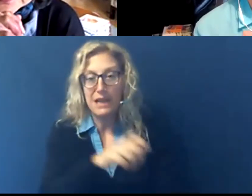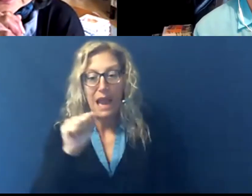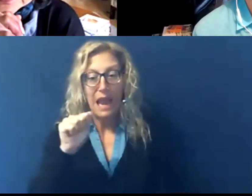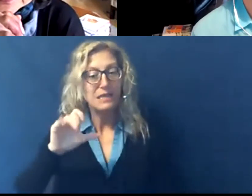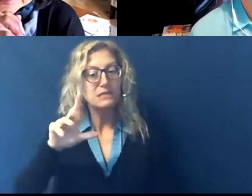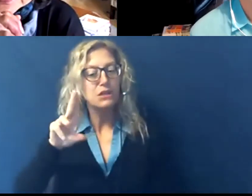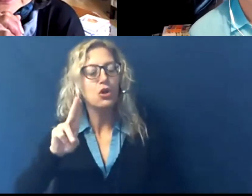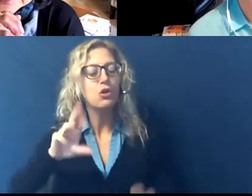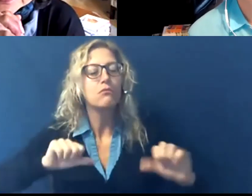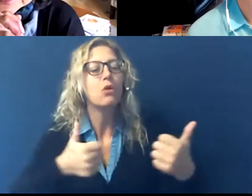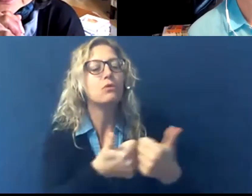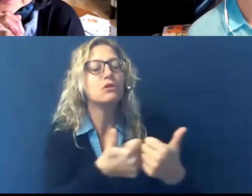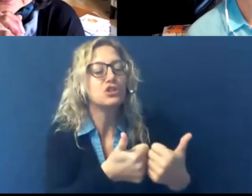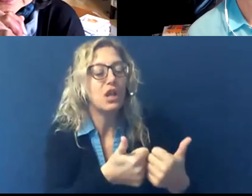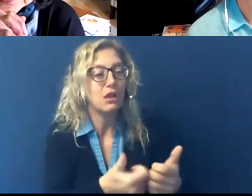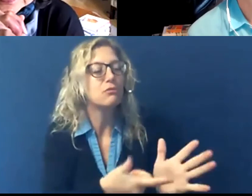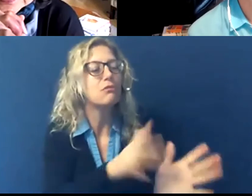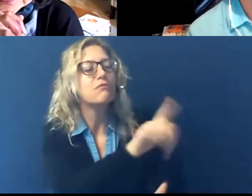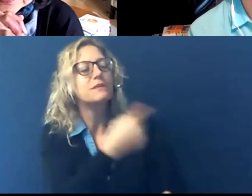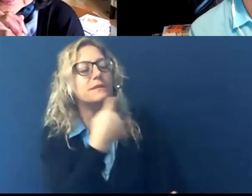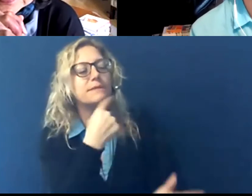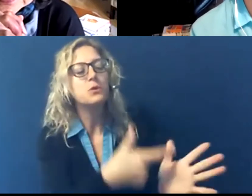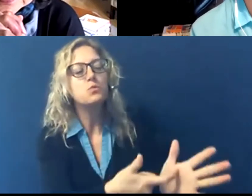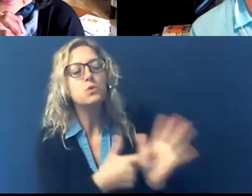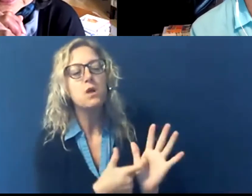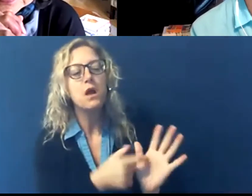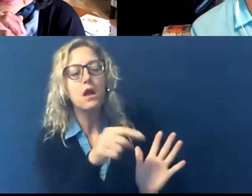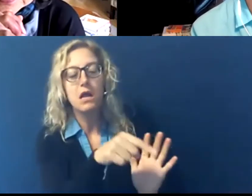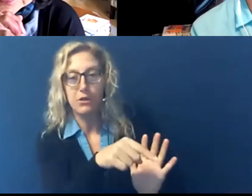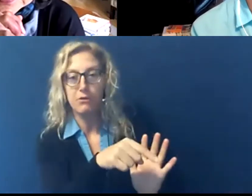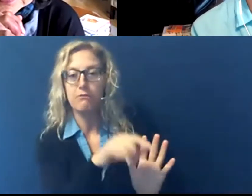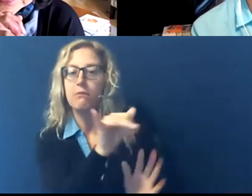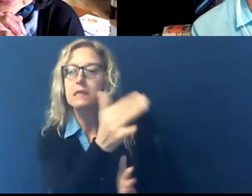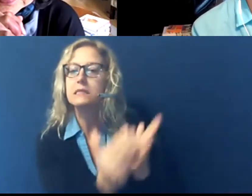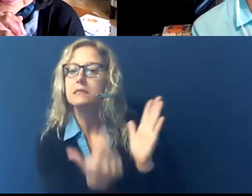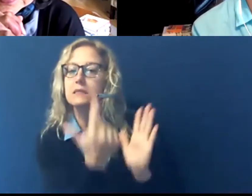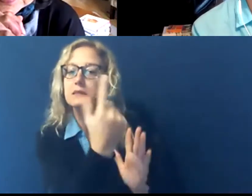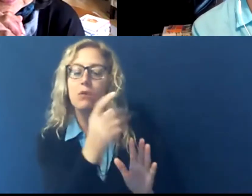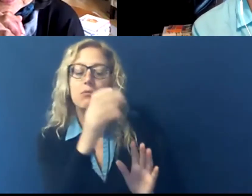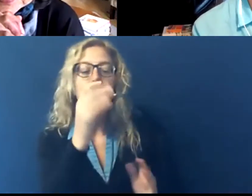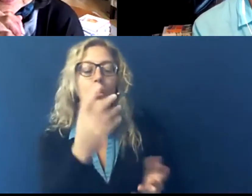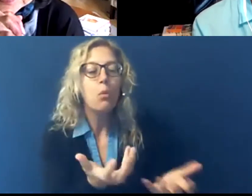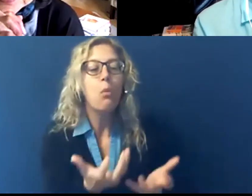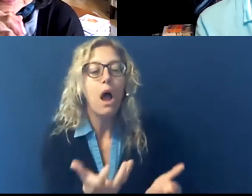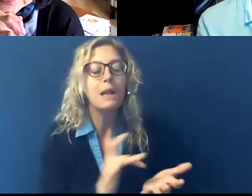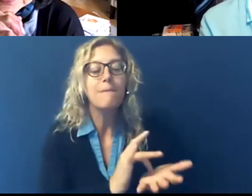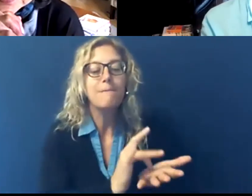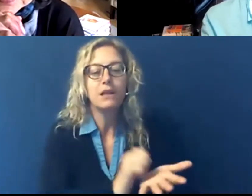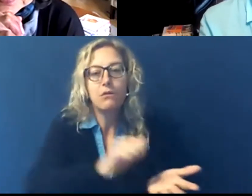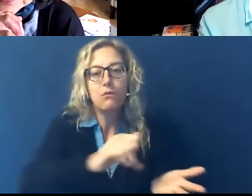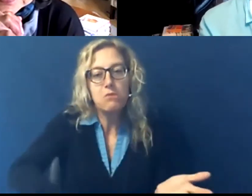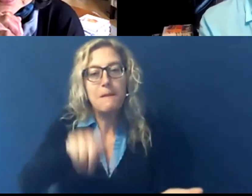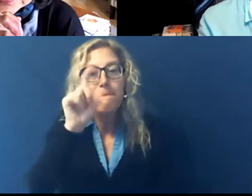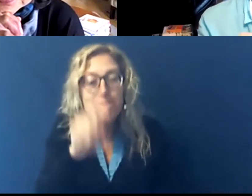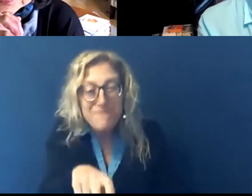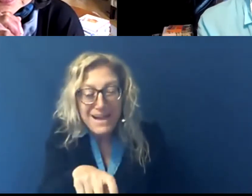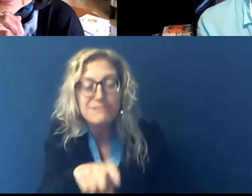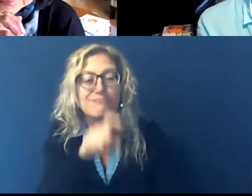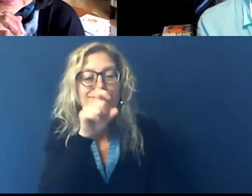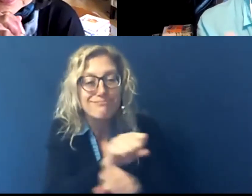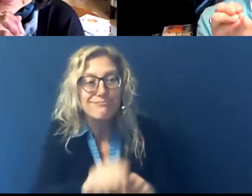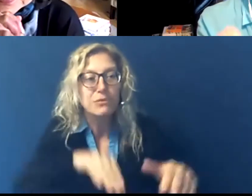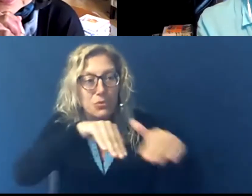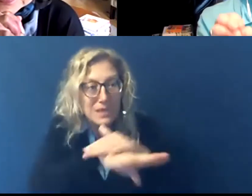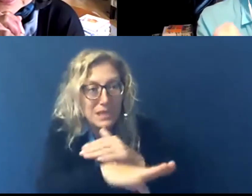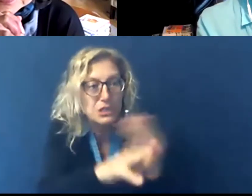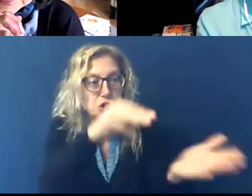challenged a requirement that that somebody seeking a medication abortion has to literally go to their doctor's